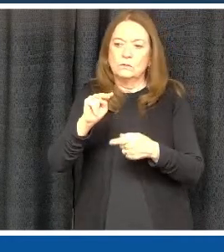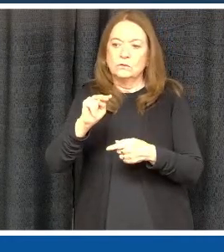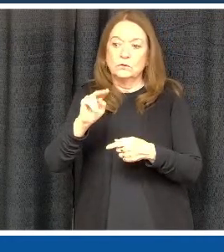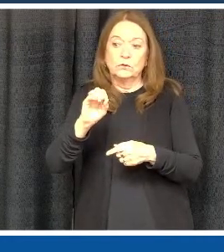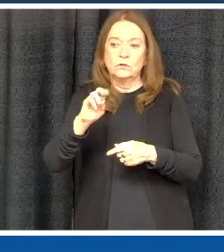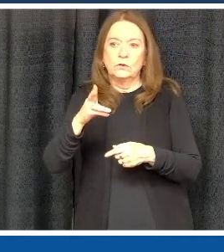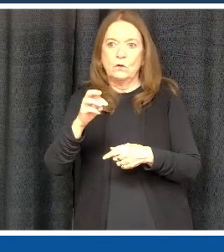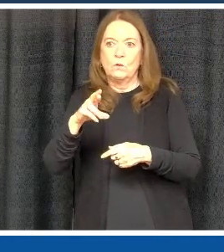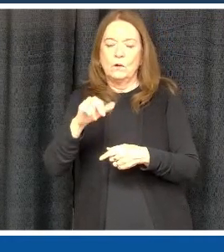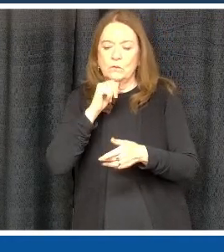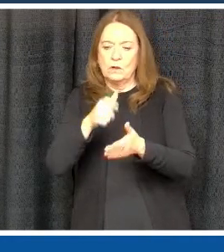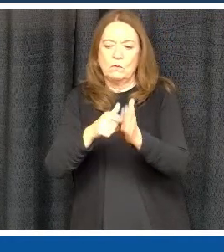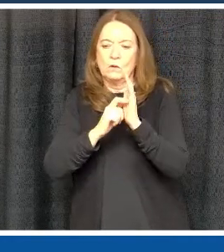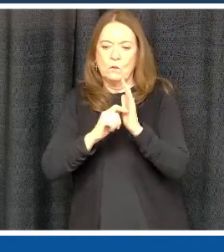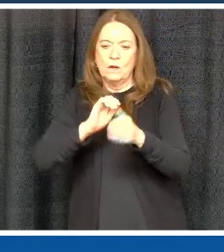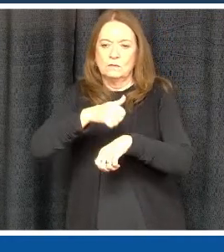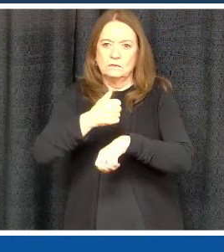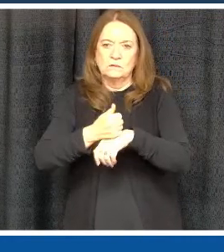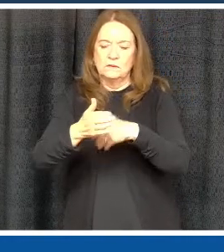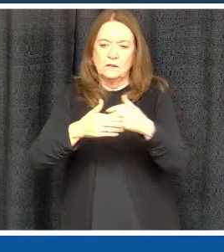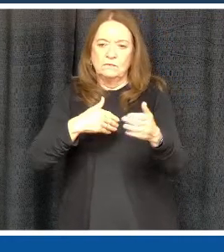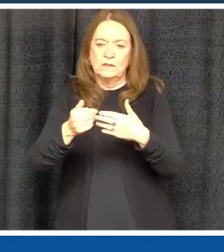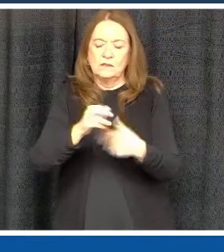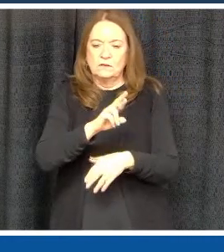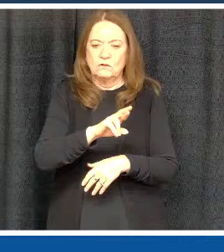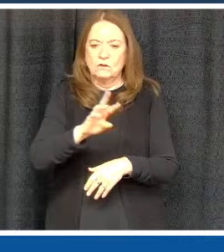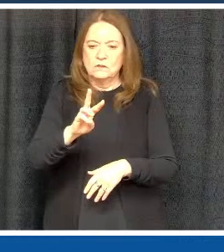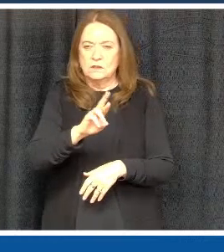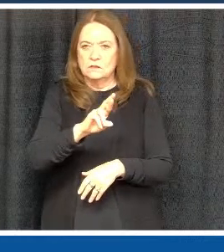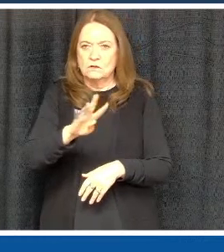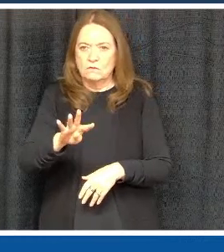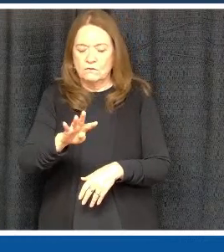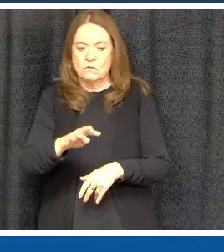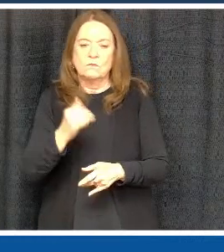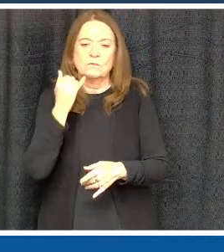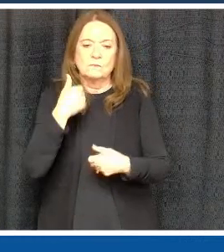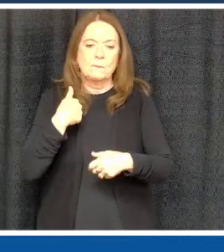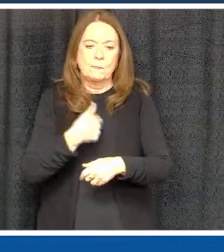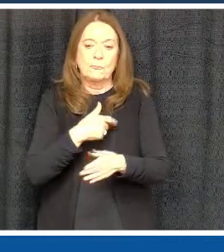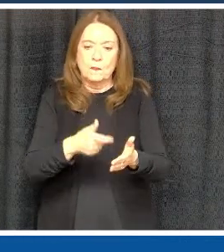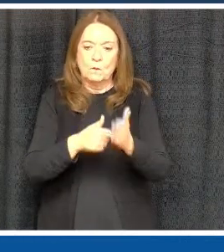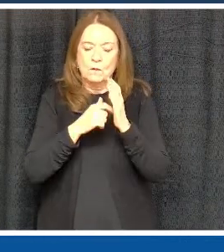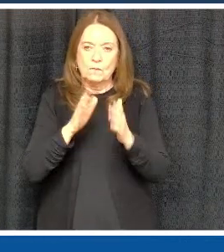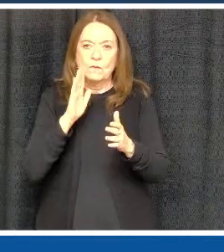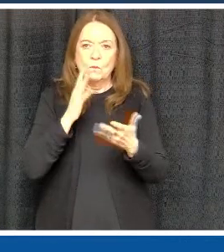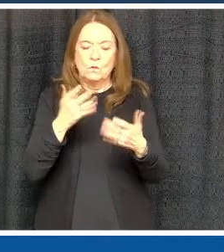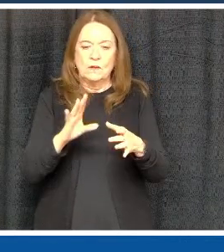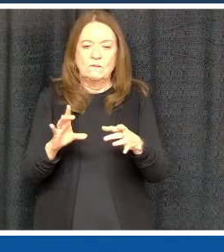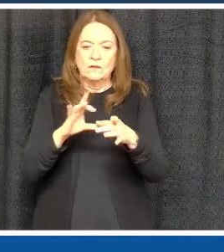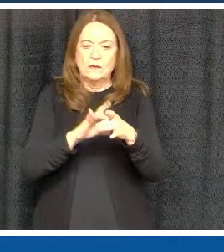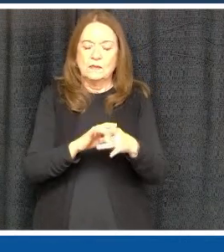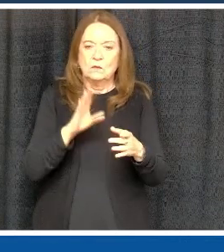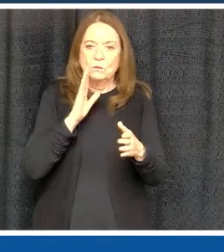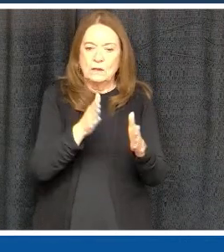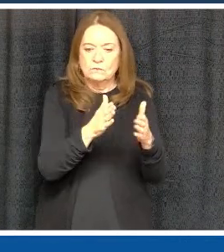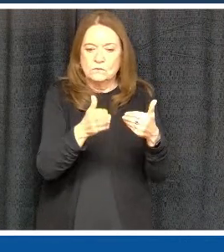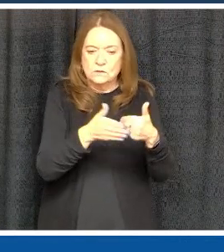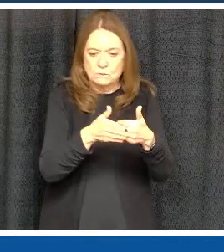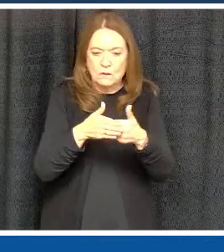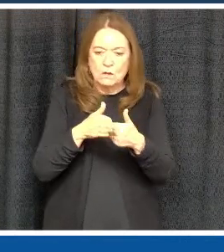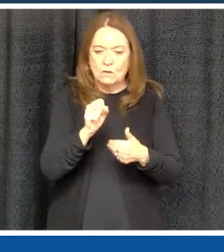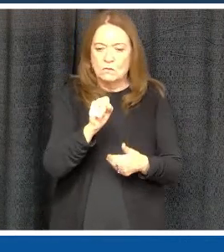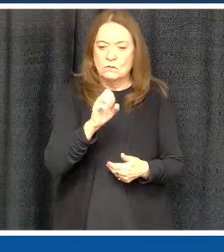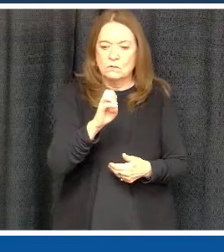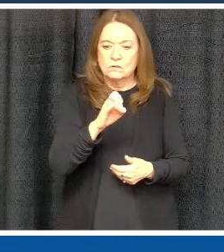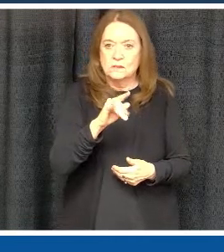required to put them in, even in R6 and R4 development. If we had required them, they would have connected, and there'd be small sections of sidewalks to connect